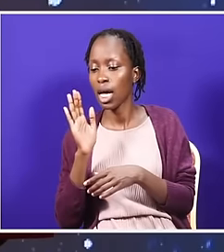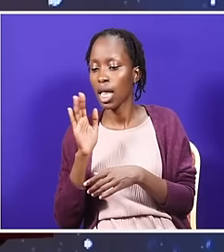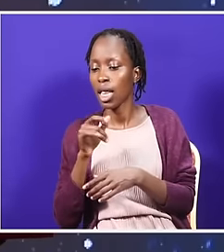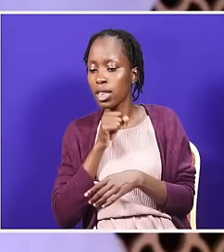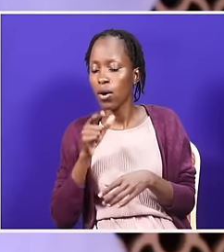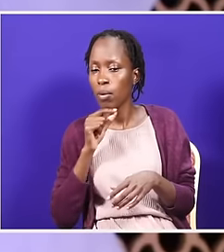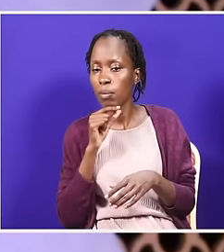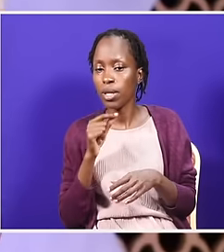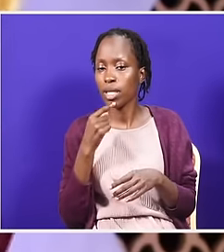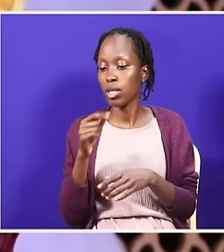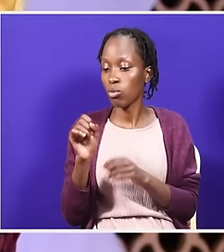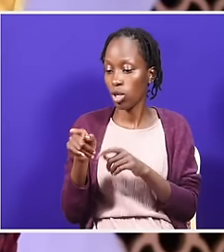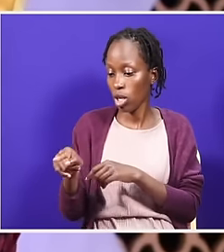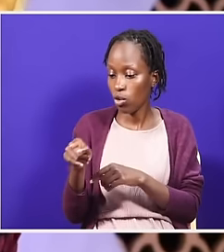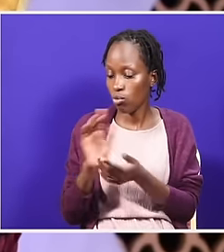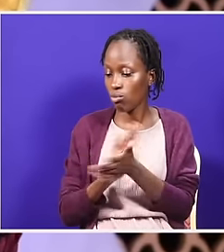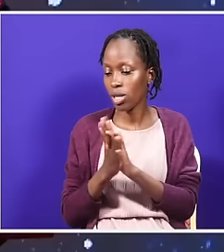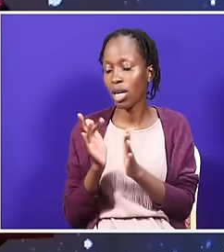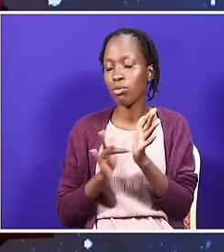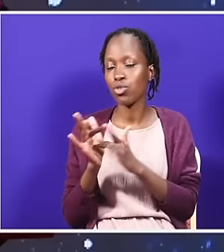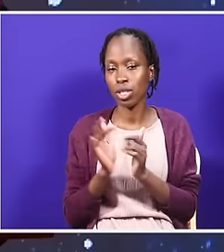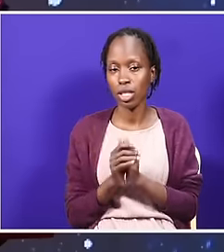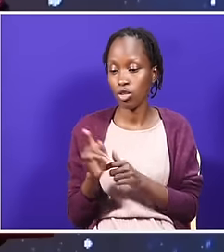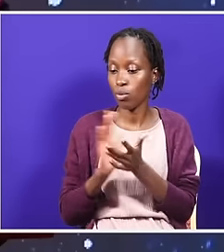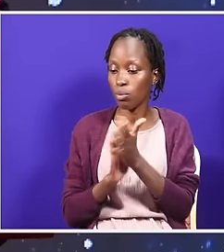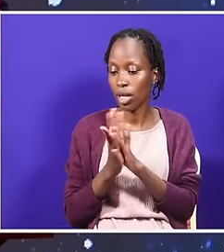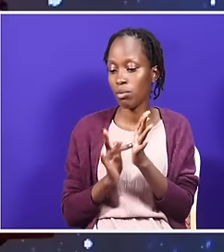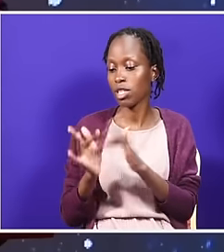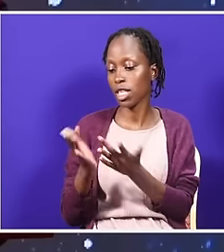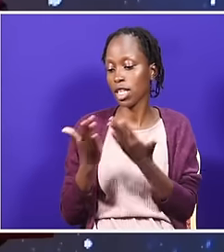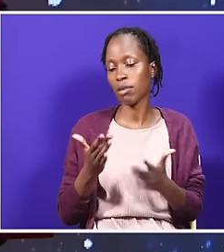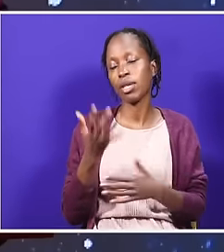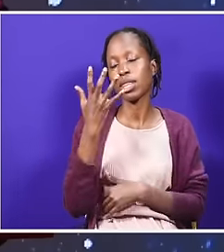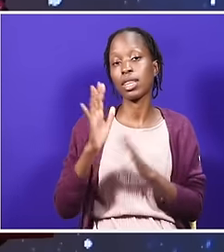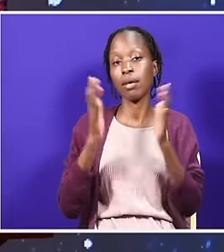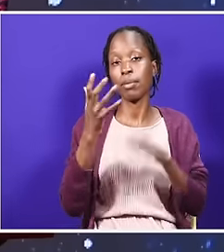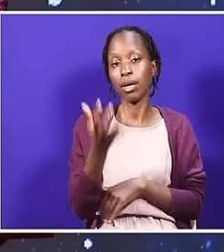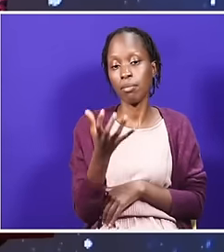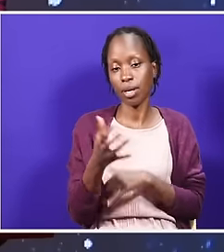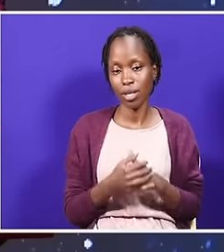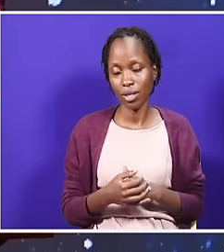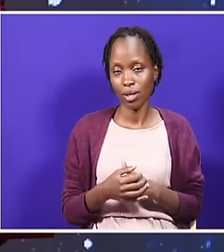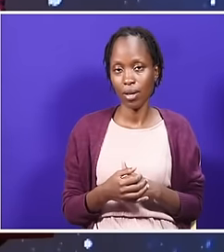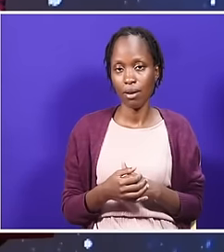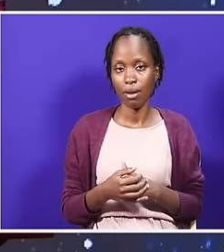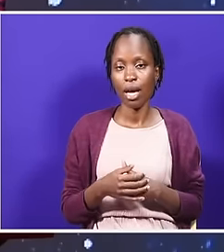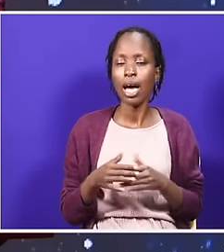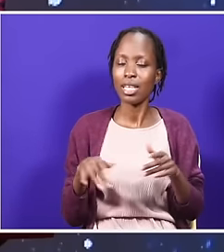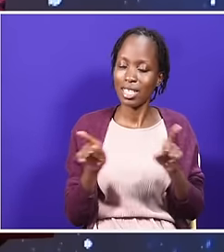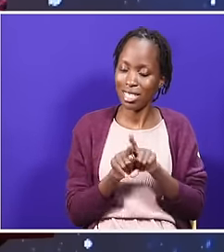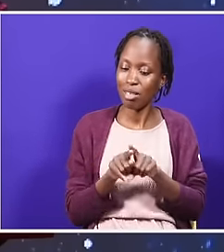little brother, okay, you be Jesus. You be Jesus. And you know, we're doing that all the